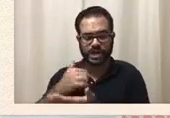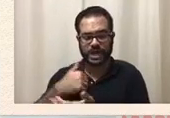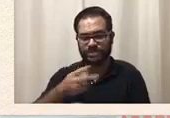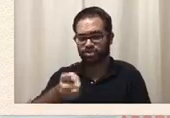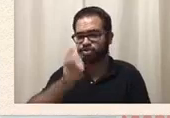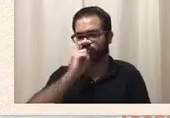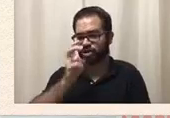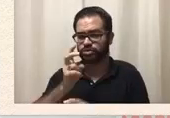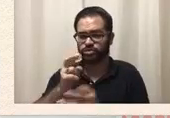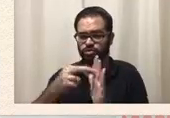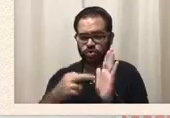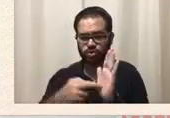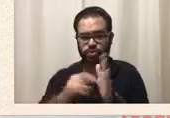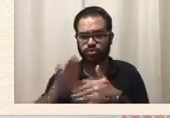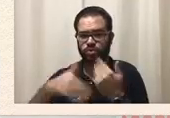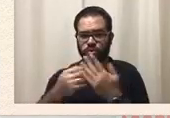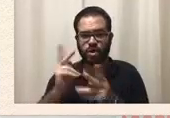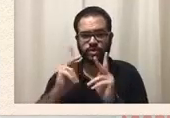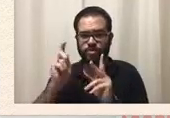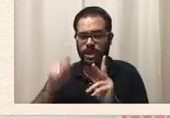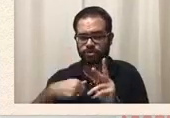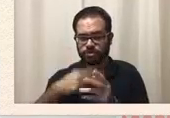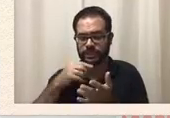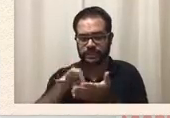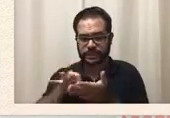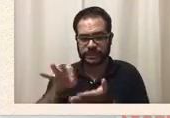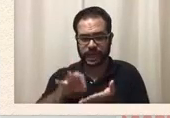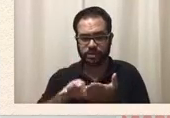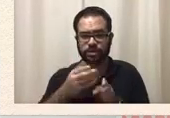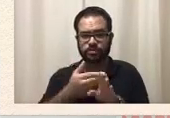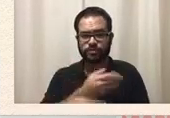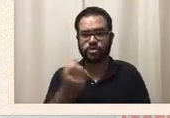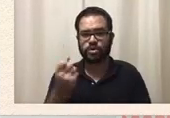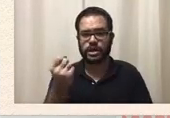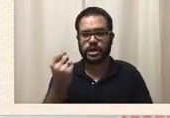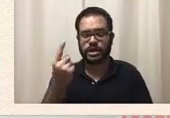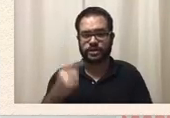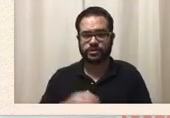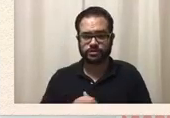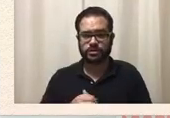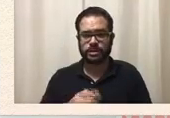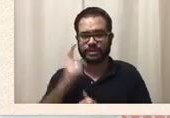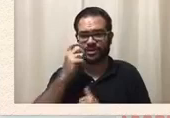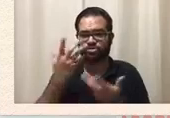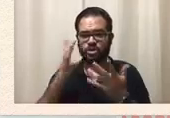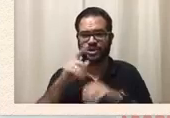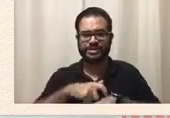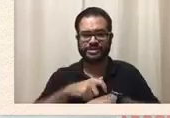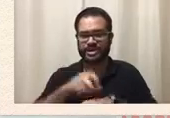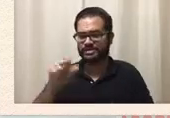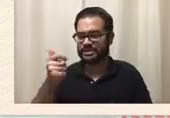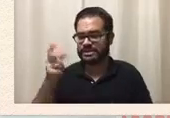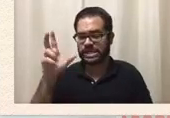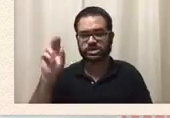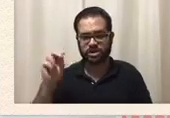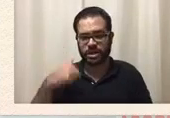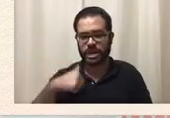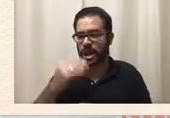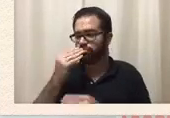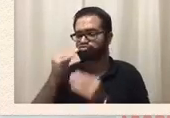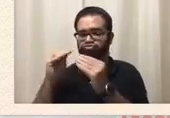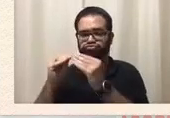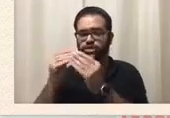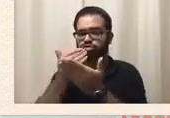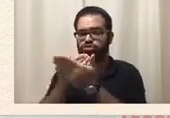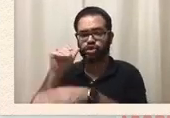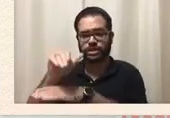p.m. Because it was already 10:30, I kissed her goodnight and began to walk back to the